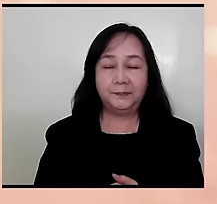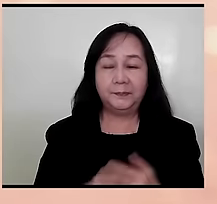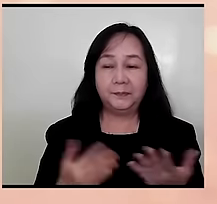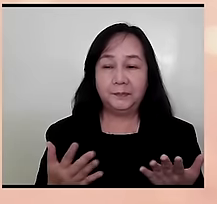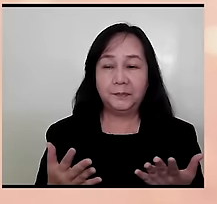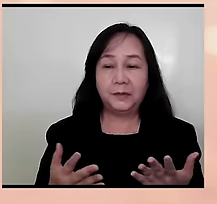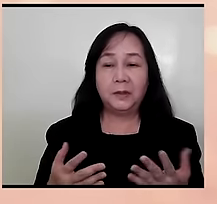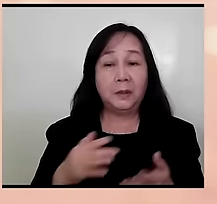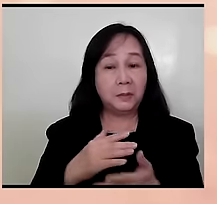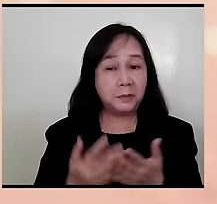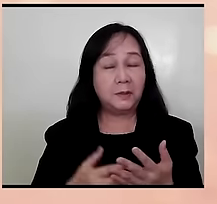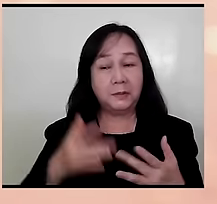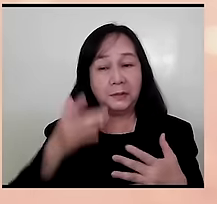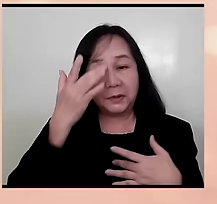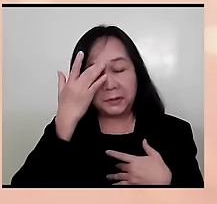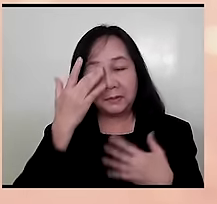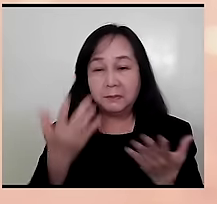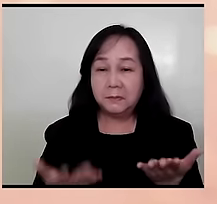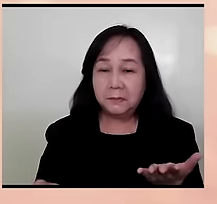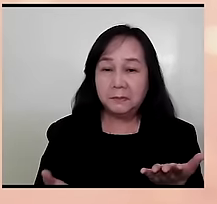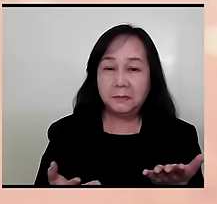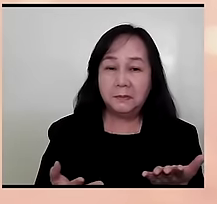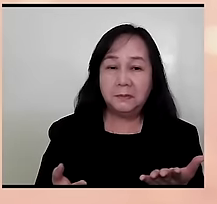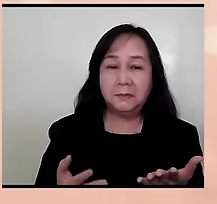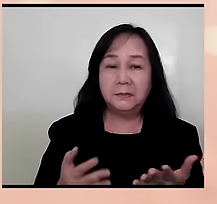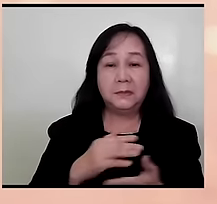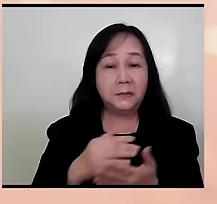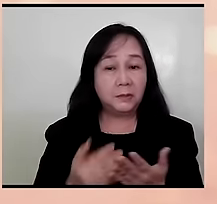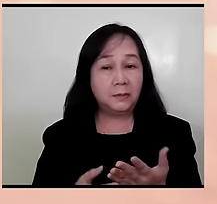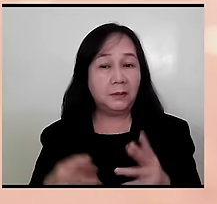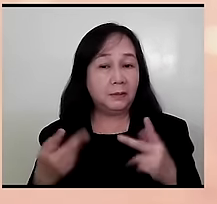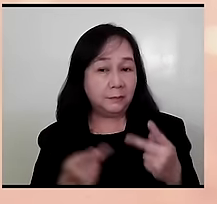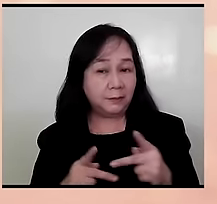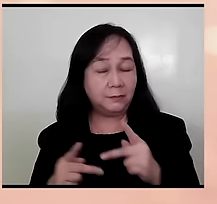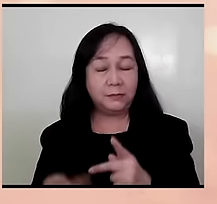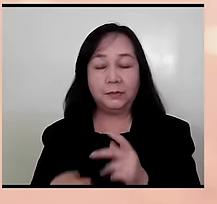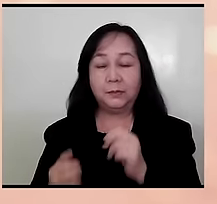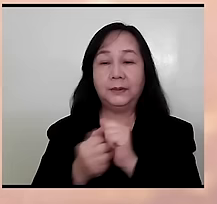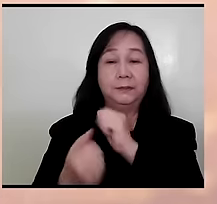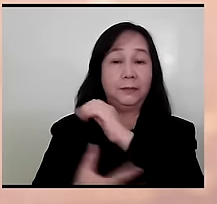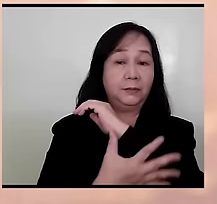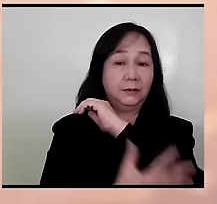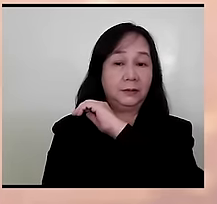sick, but many of them were wounded by poverty,